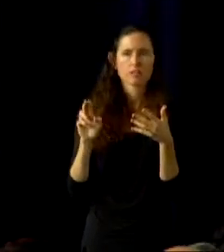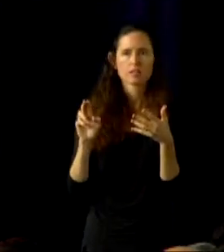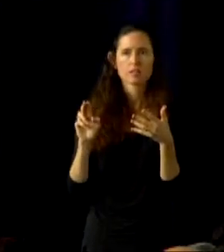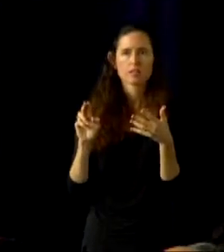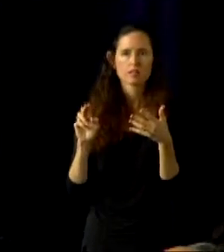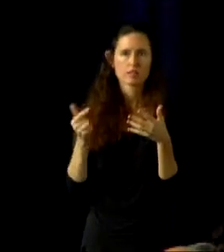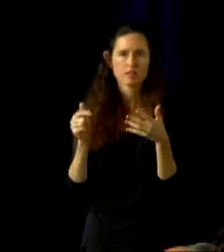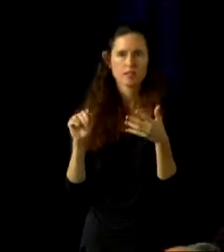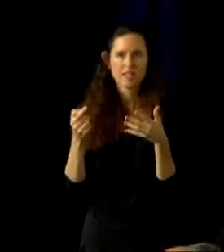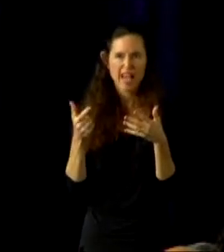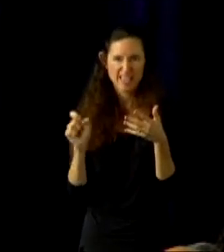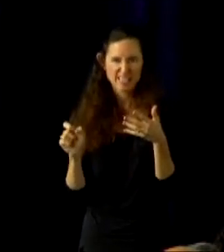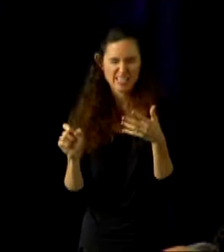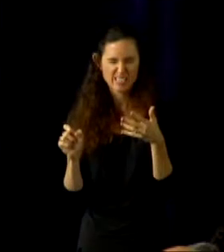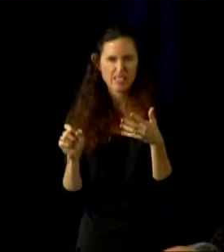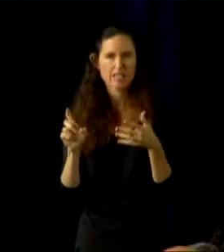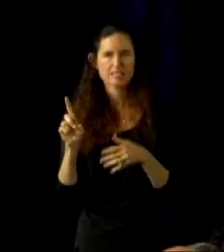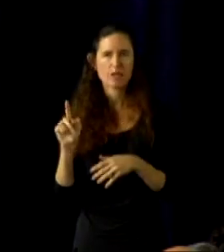for downtown.